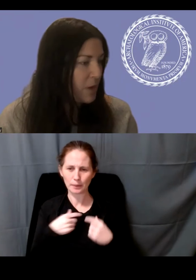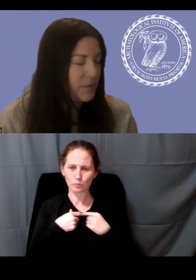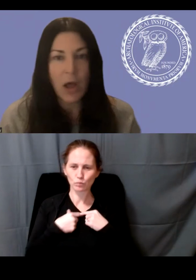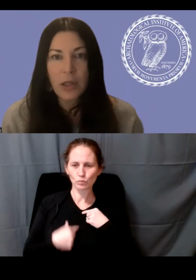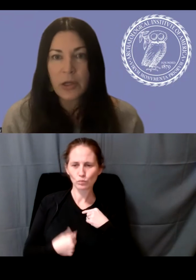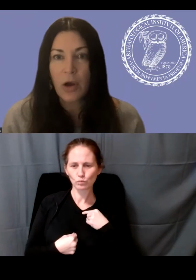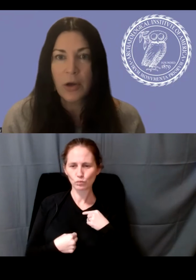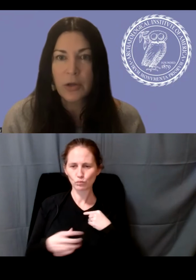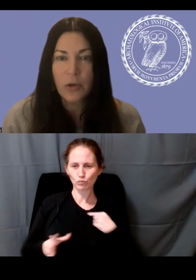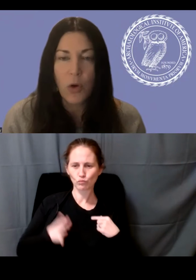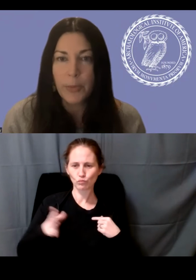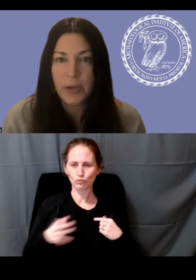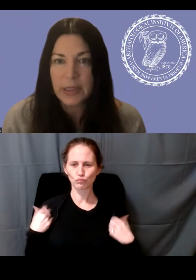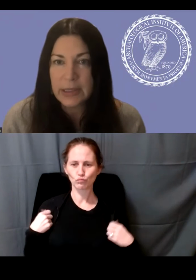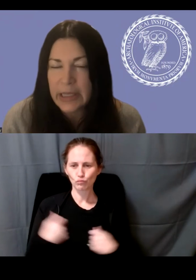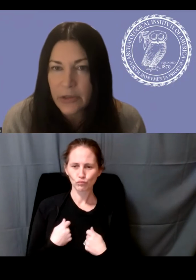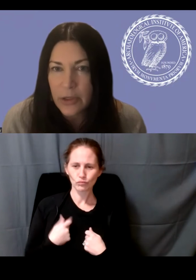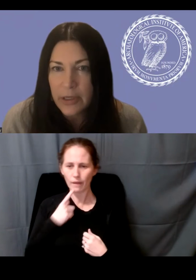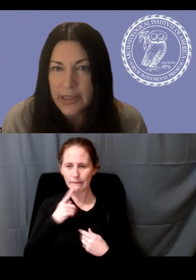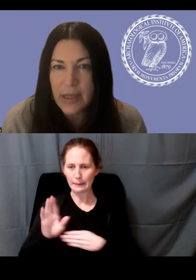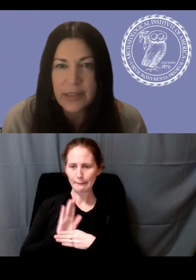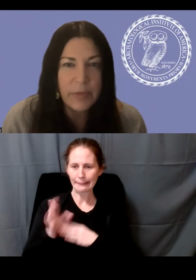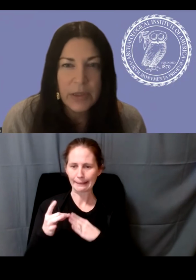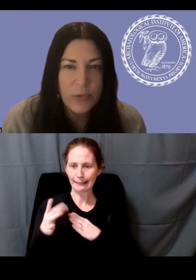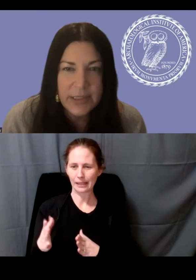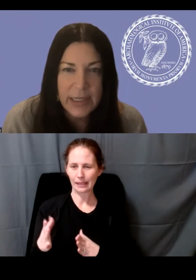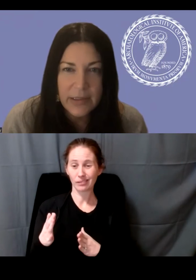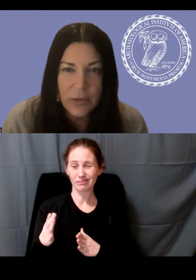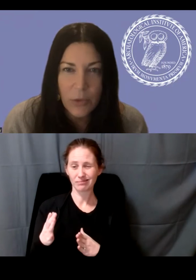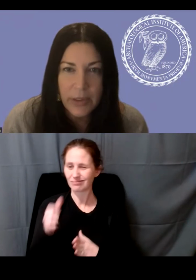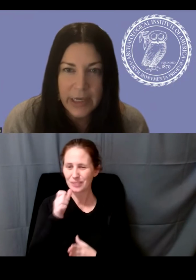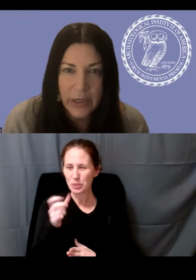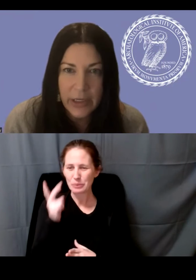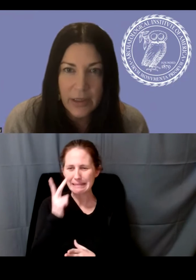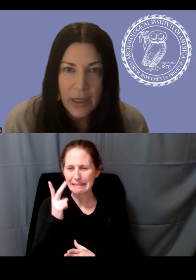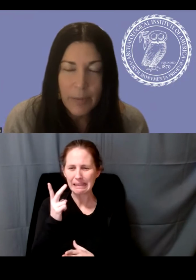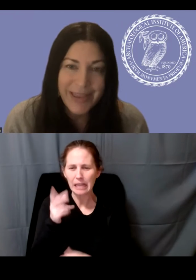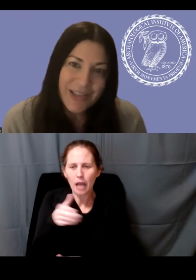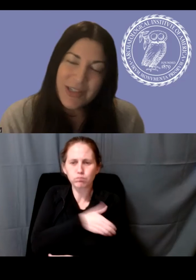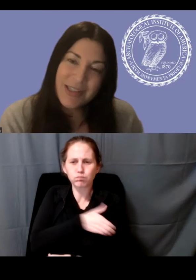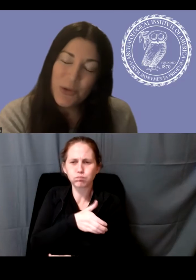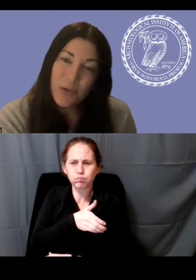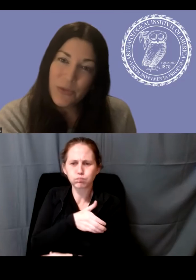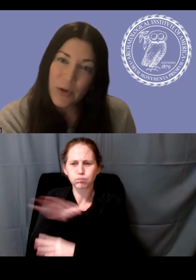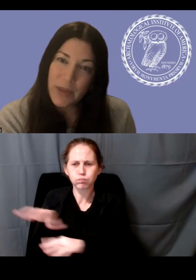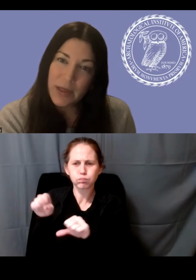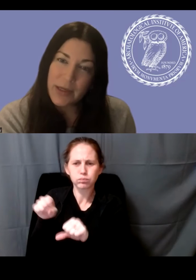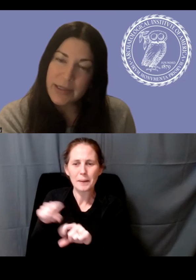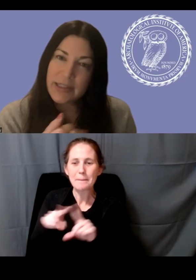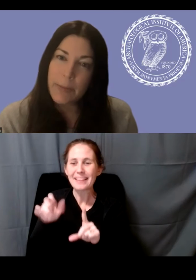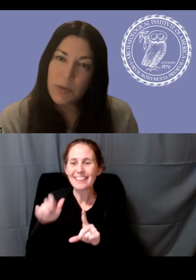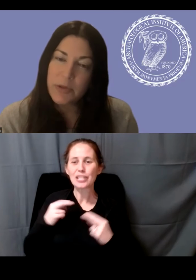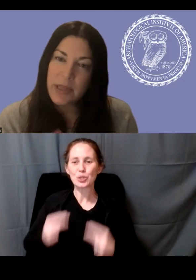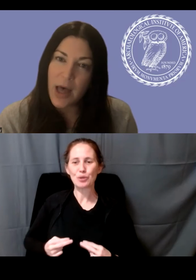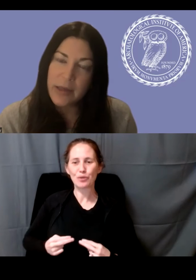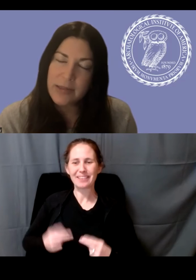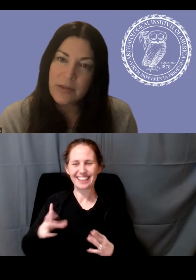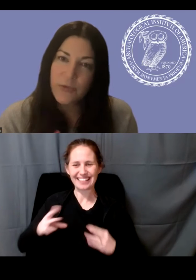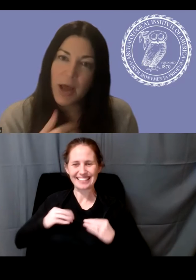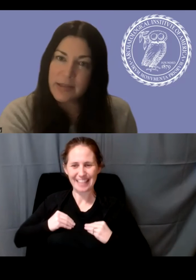the oligarch corporate leader is not something you see as authoritarian, but that's just the uniform that is acceptable